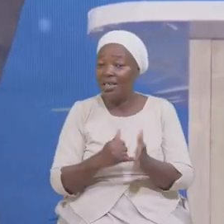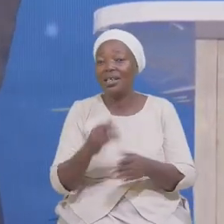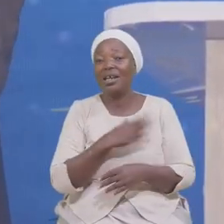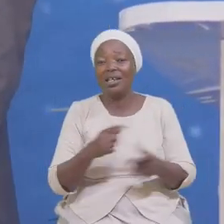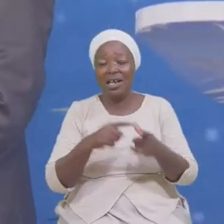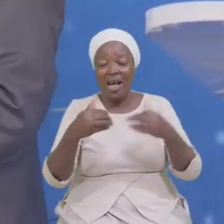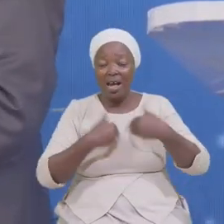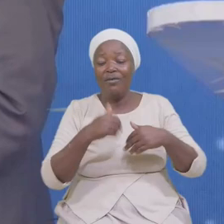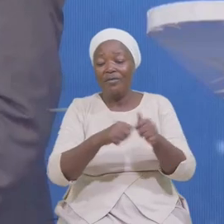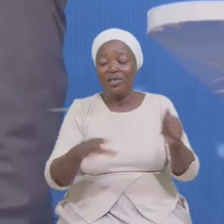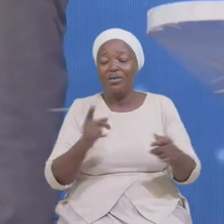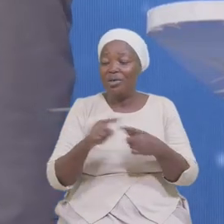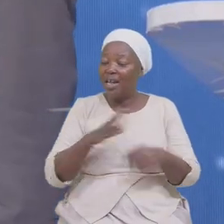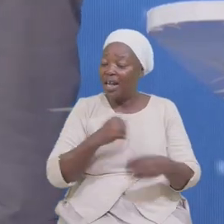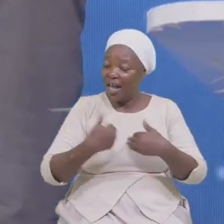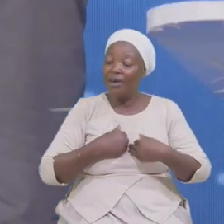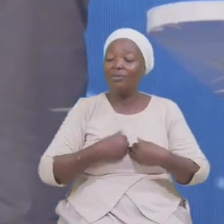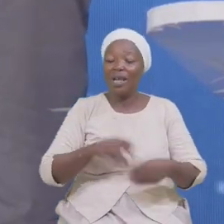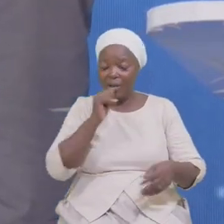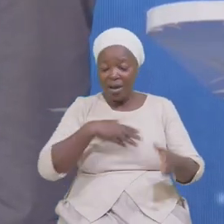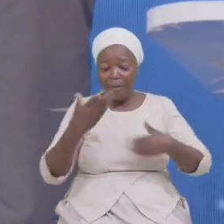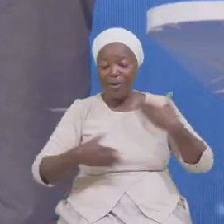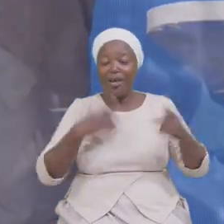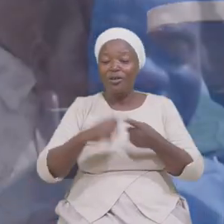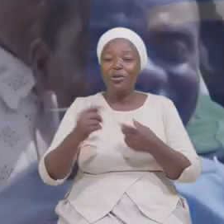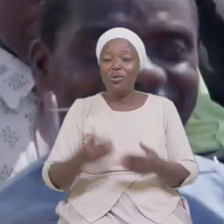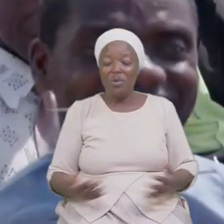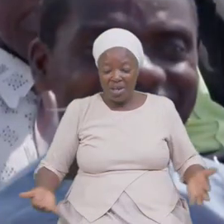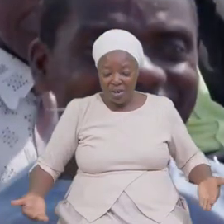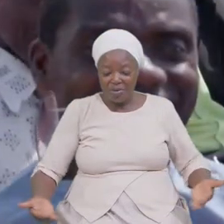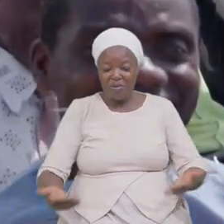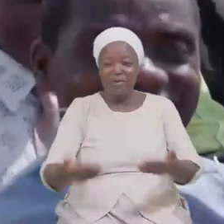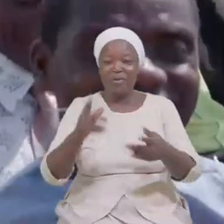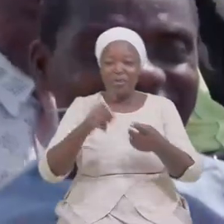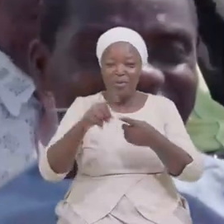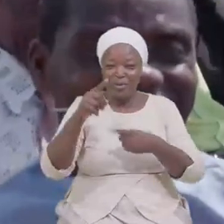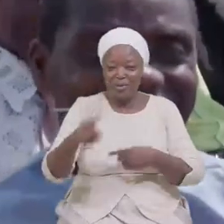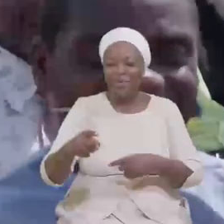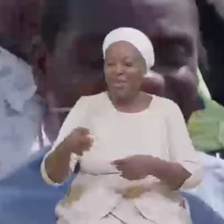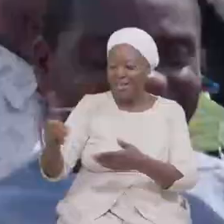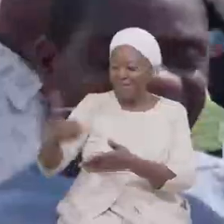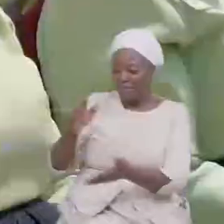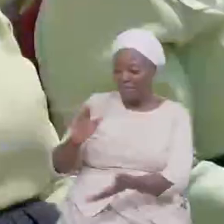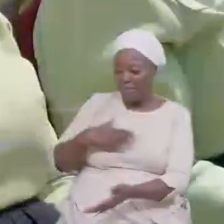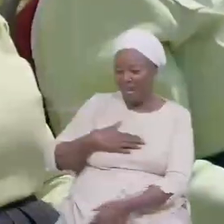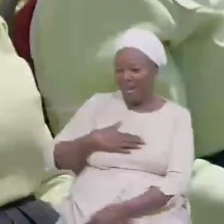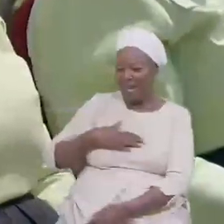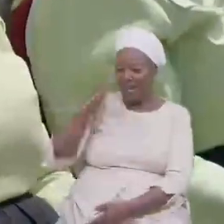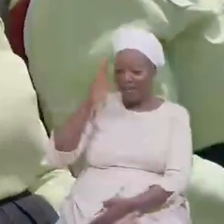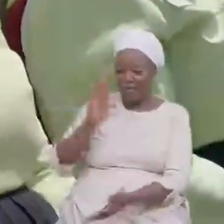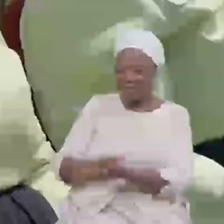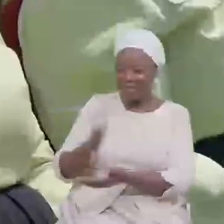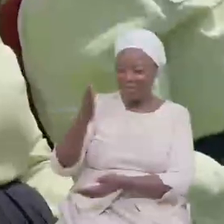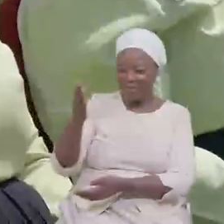to you, here is the husband, madam, Mrs. Honey, darling, so and so. And they were